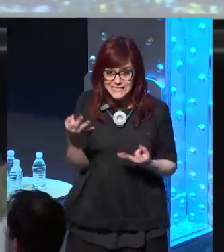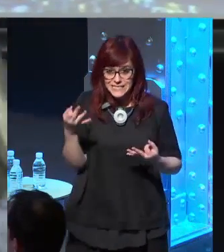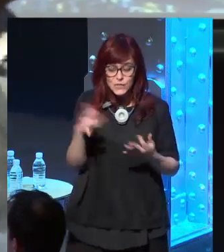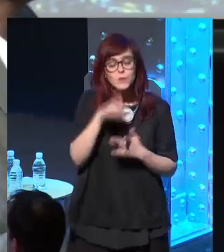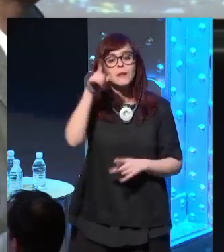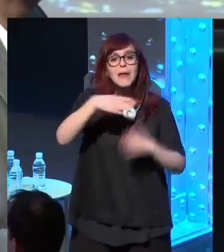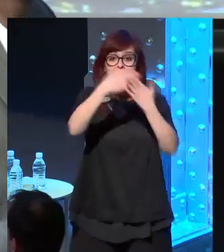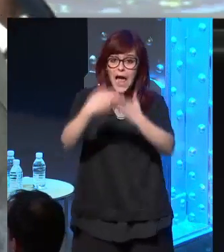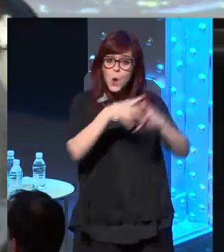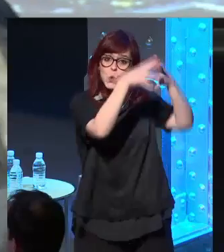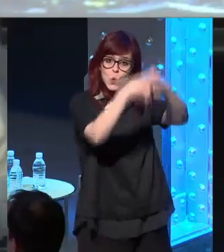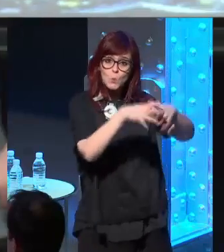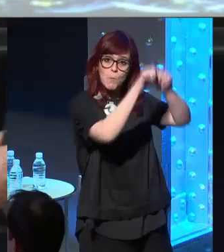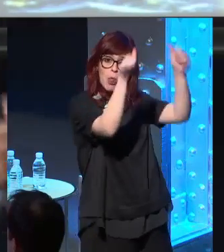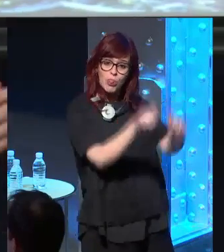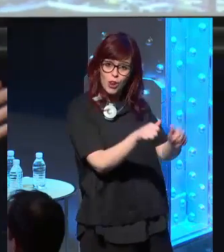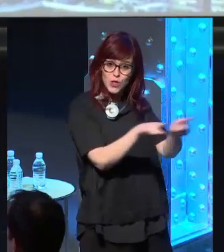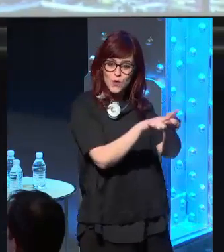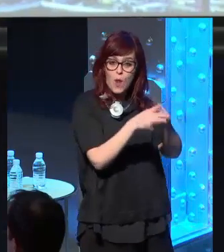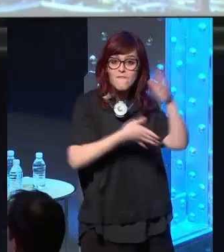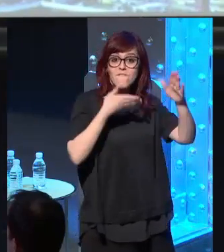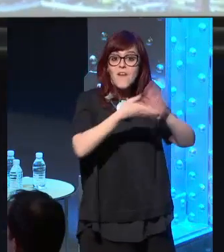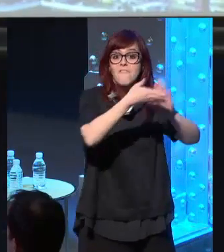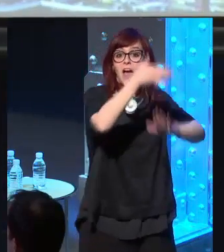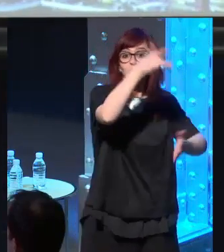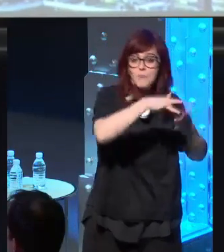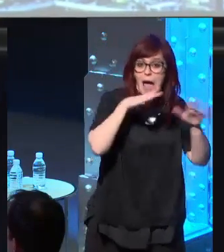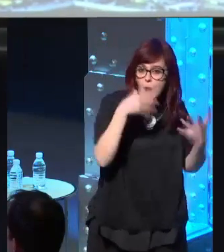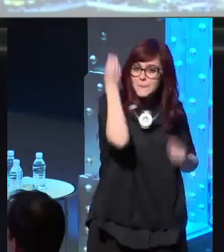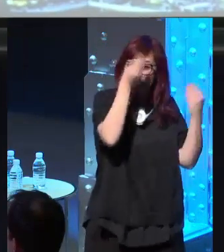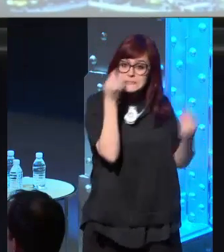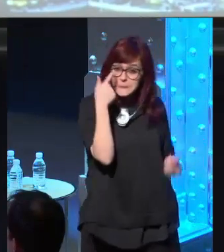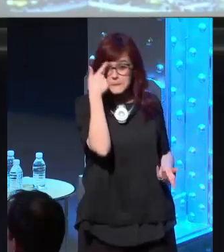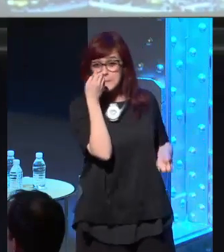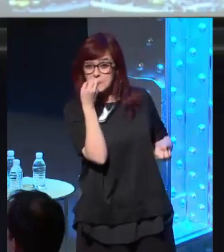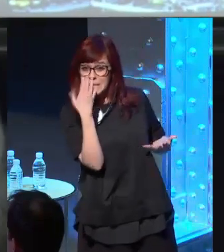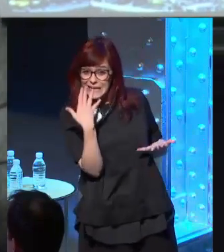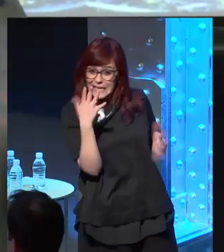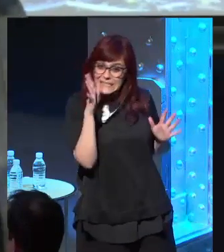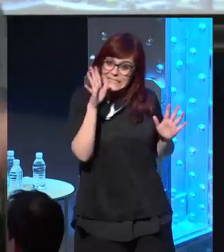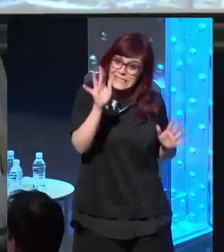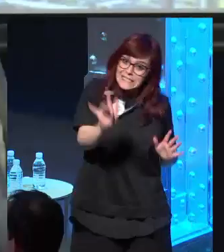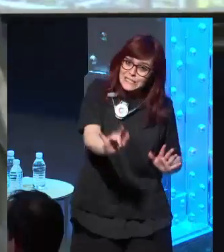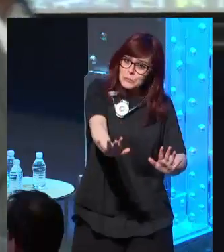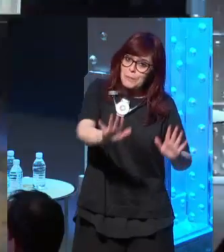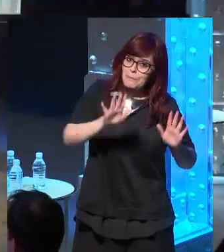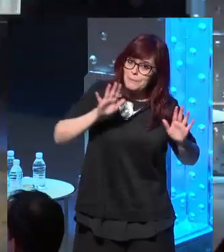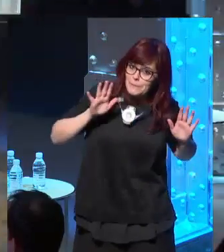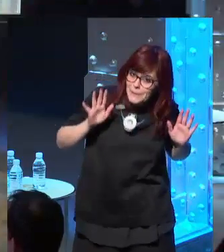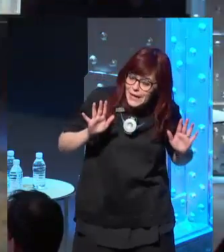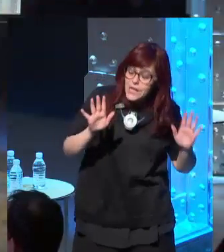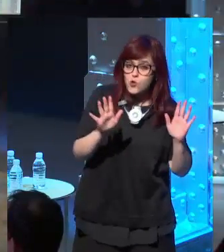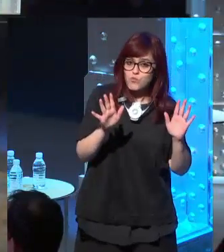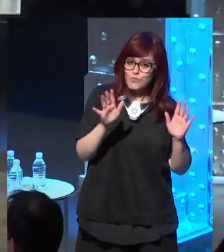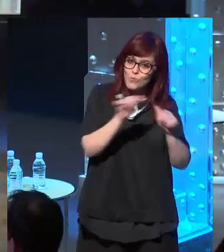that's where we wanted to go. And now we're thinking maybe we should change path a little bit. So he was on a tour of the Nordic